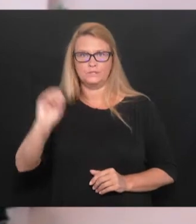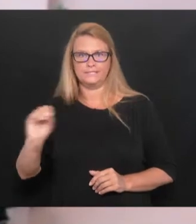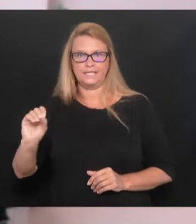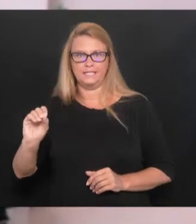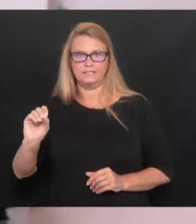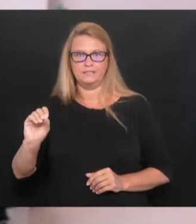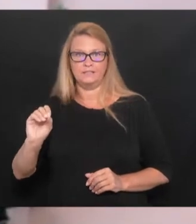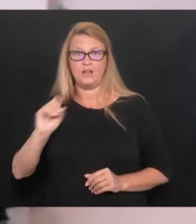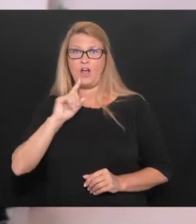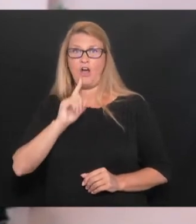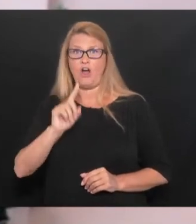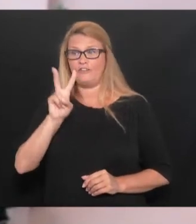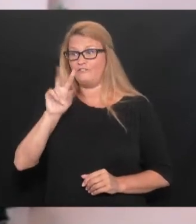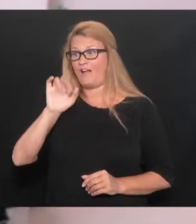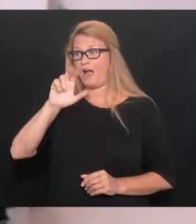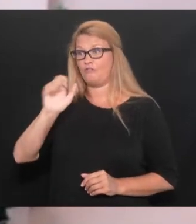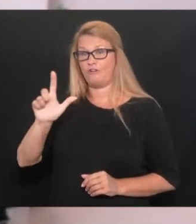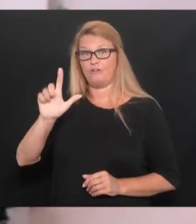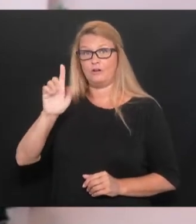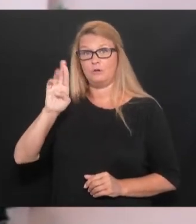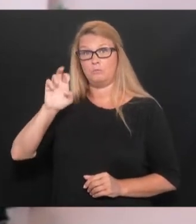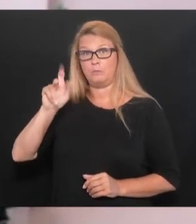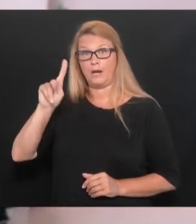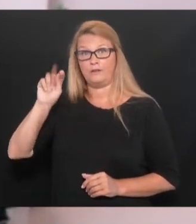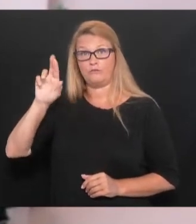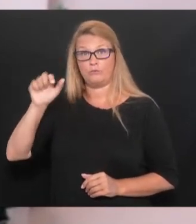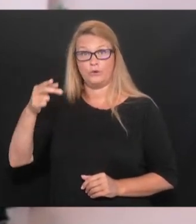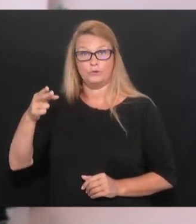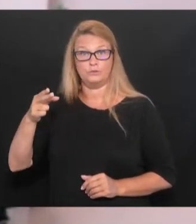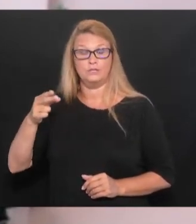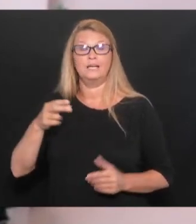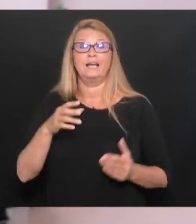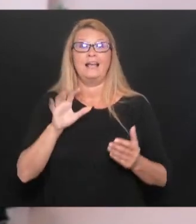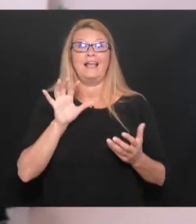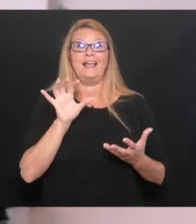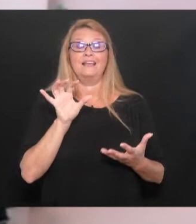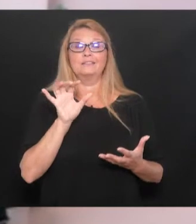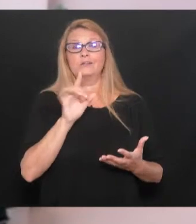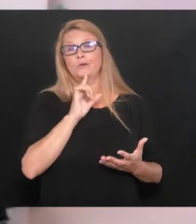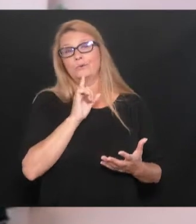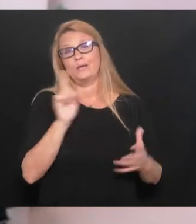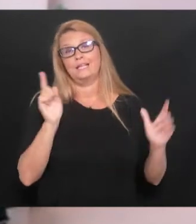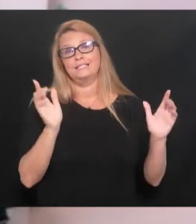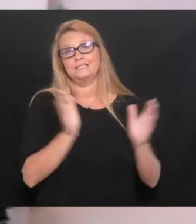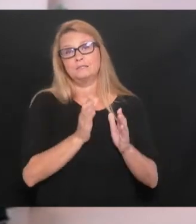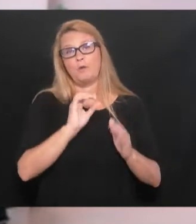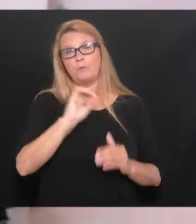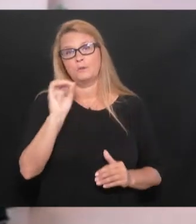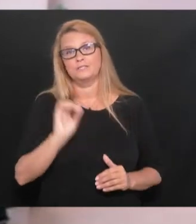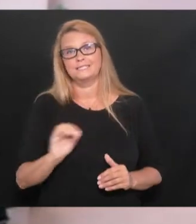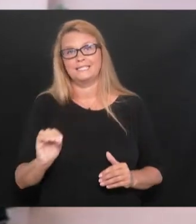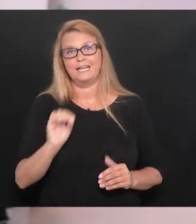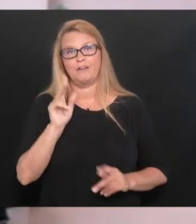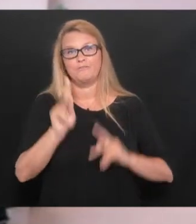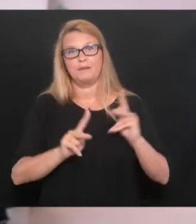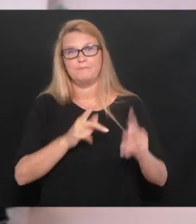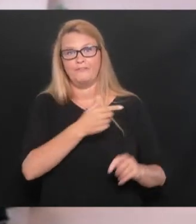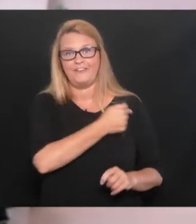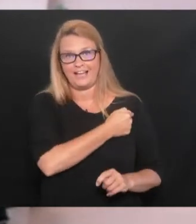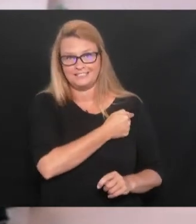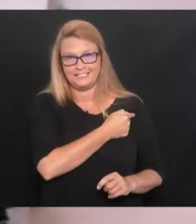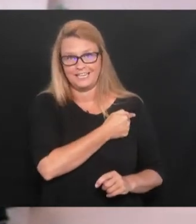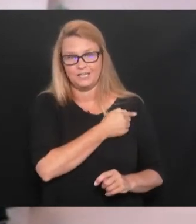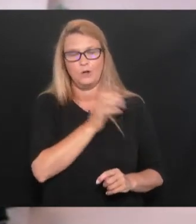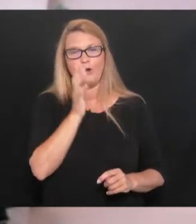are viral breakthroughs and are vaccine breakthroughs. So therefore, a really small percent of all people getting vaccinated